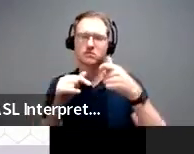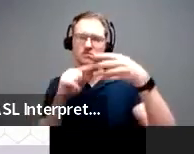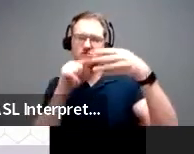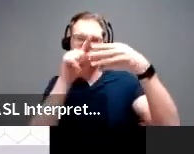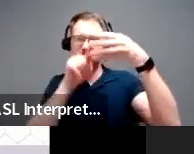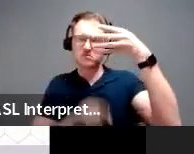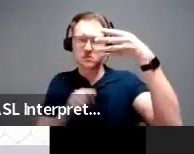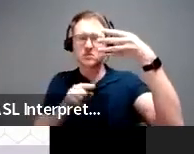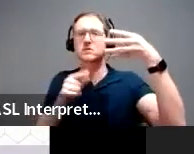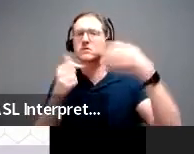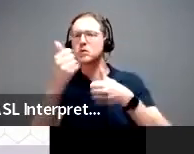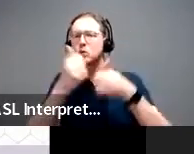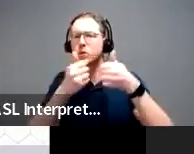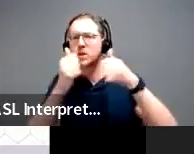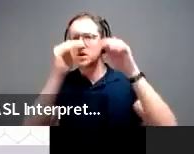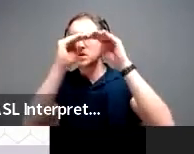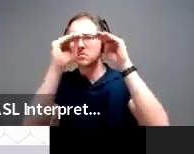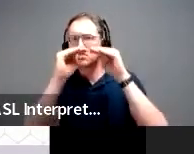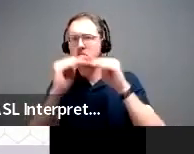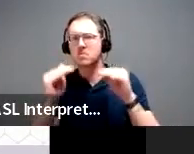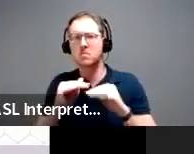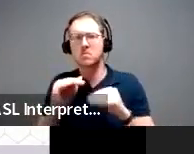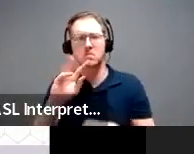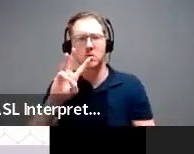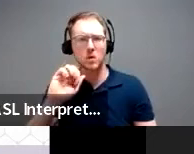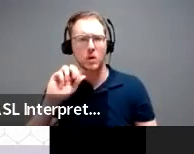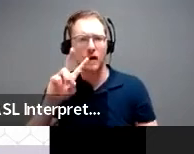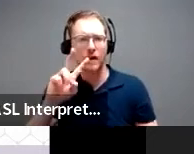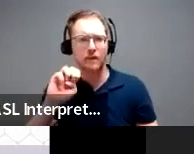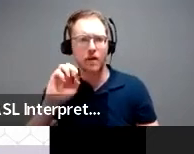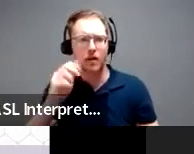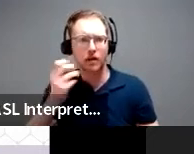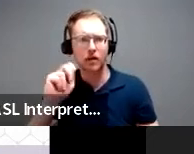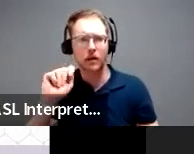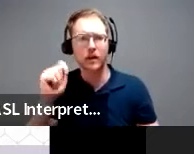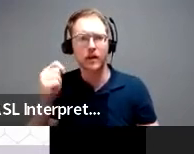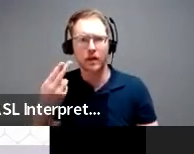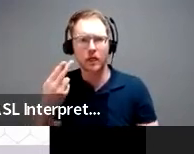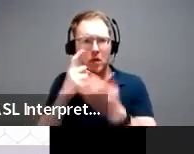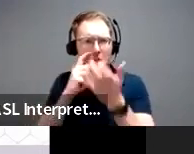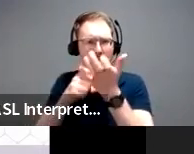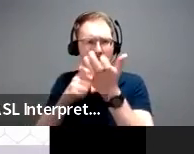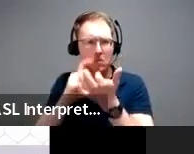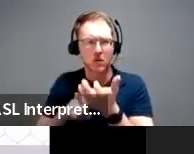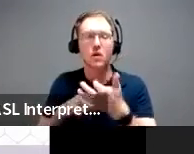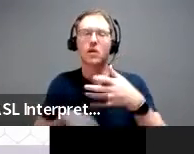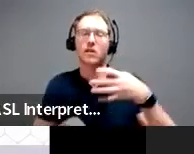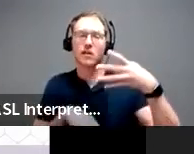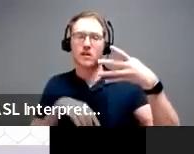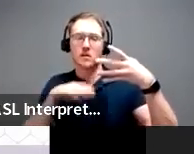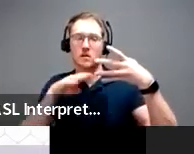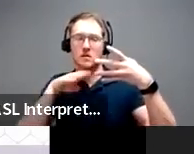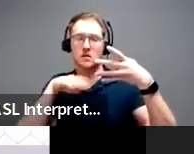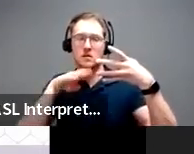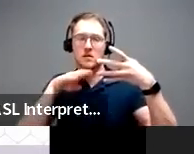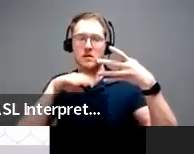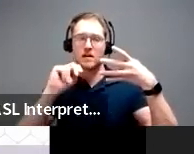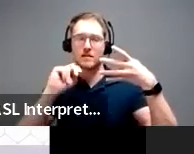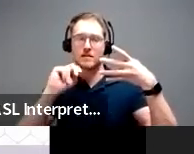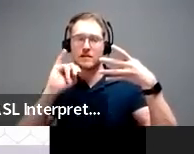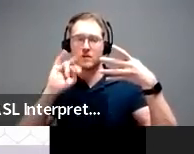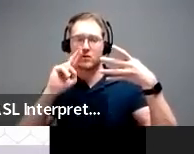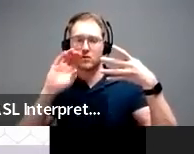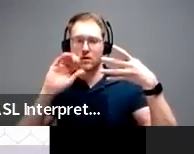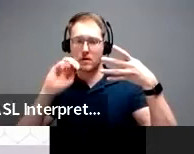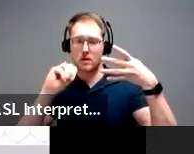observe. 3 of them, the NIRISS, the NIRSPEC, and the NIRCam, only operate from 1 to 5 microns, and